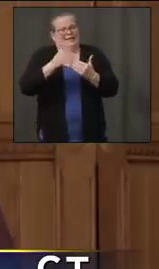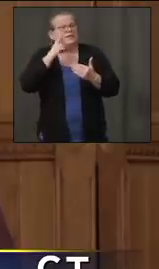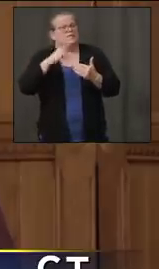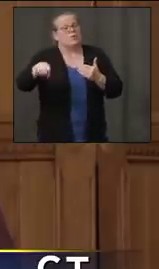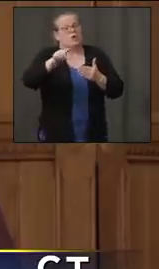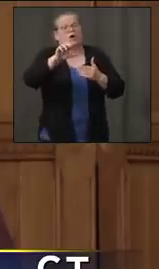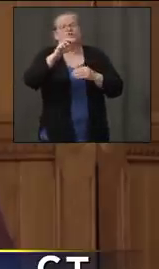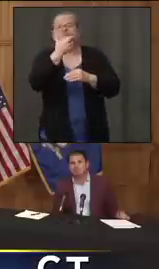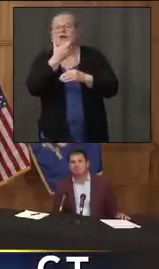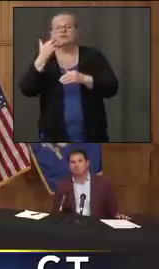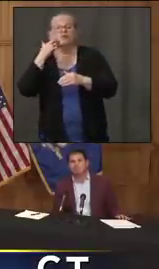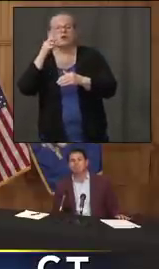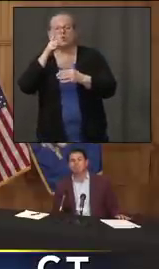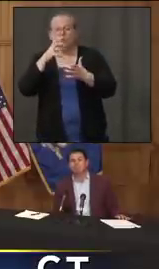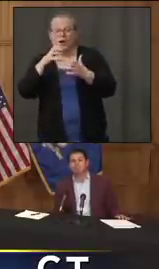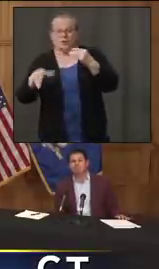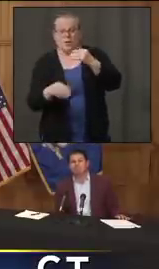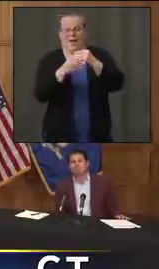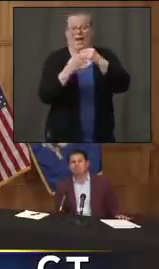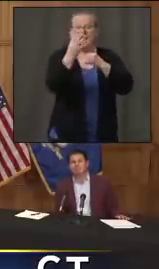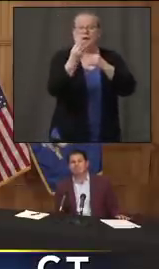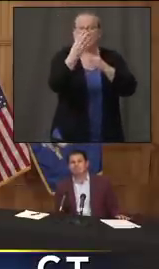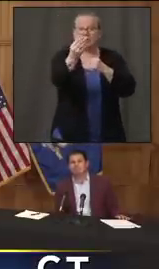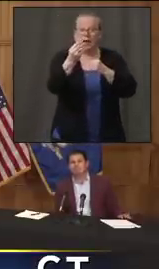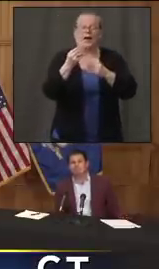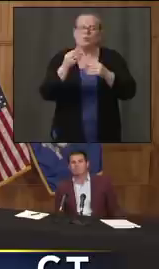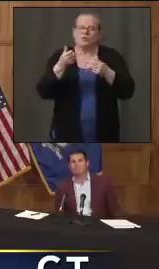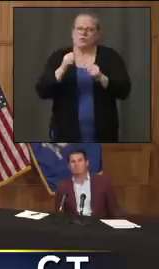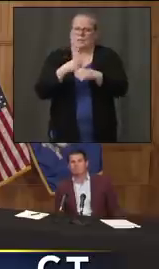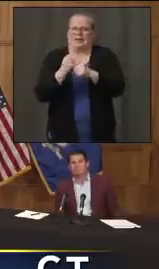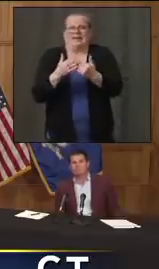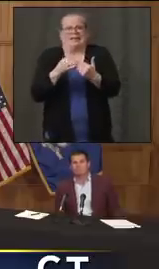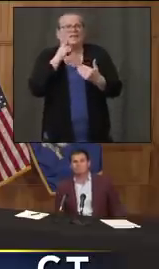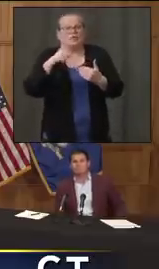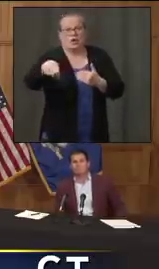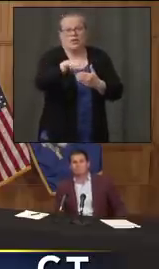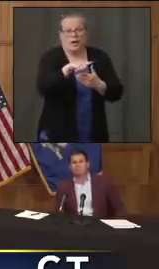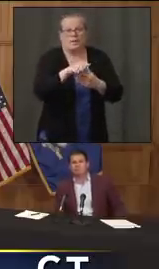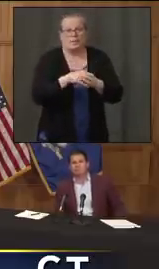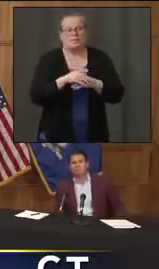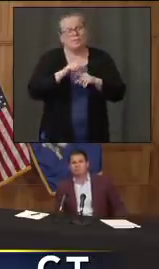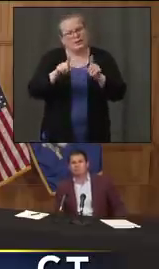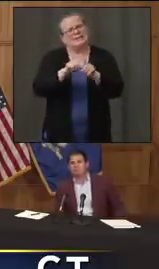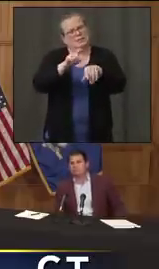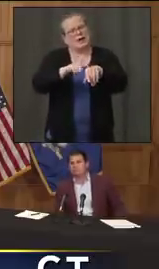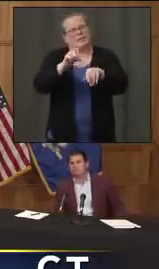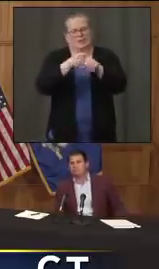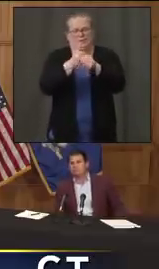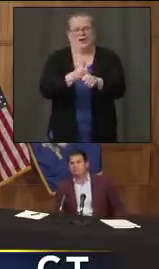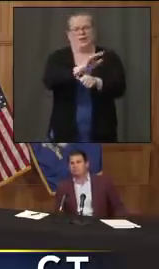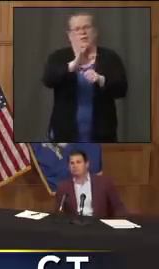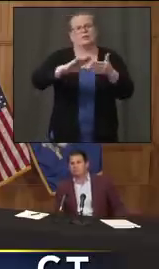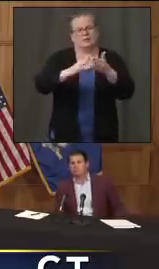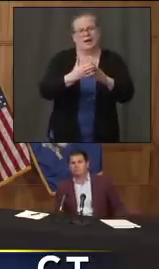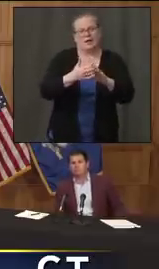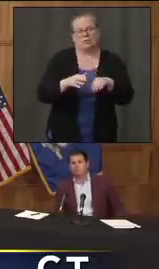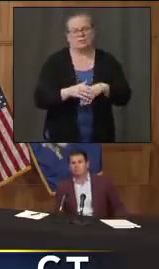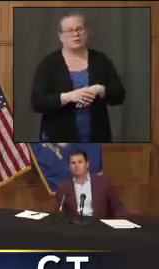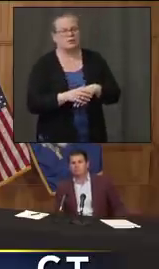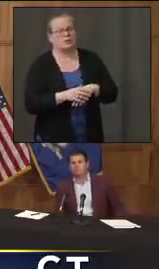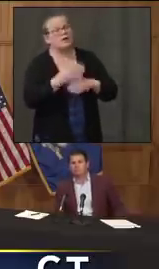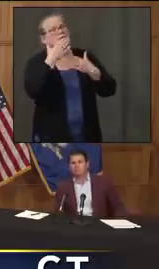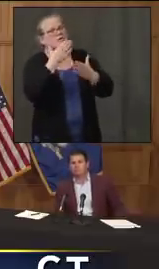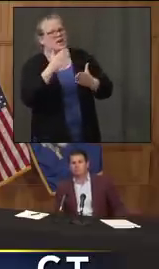20th. Yeah, they agree with you on the use of the word confidence for the consumers. Thank you. Thanks,